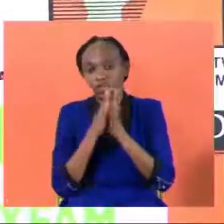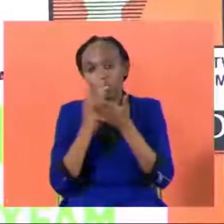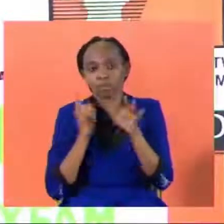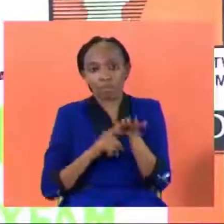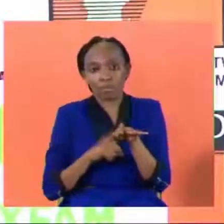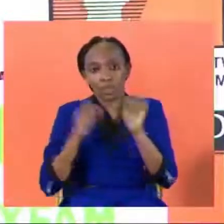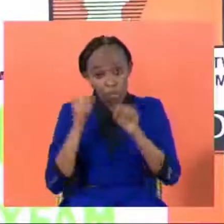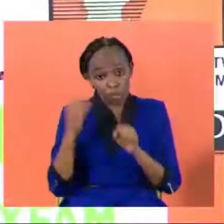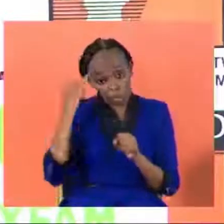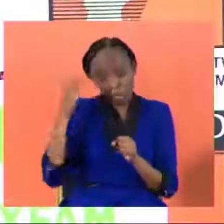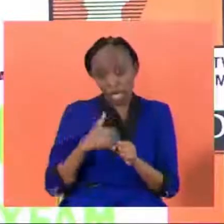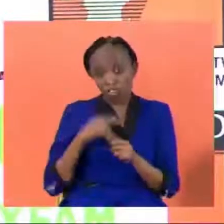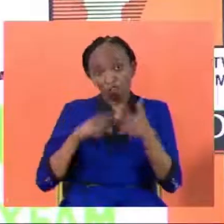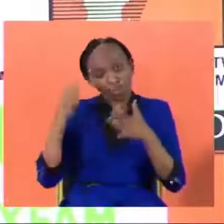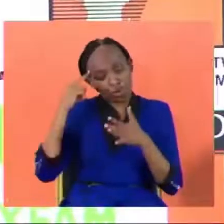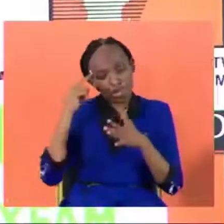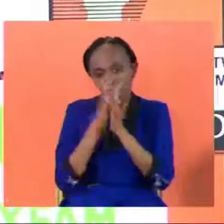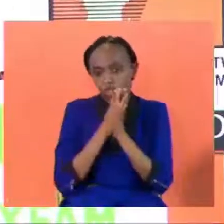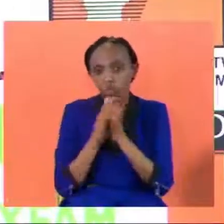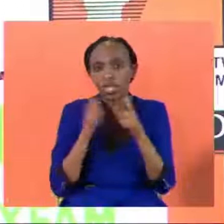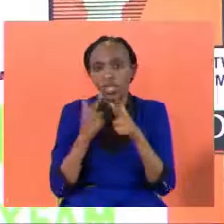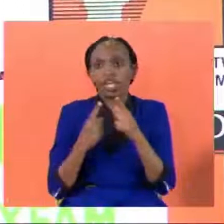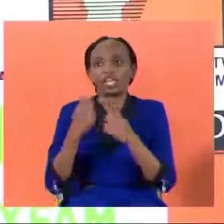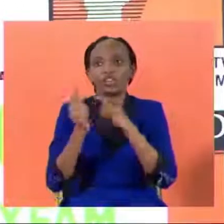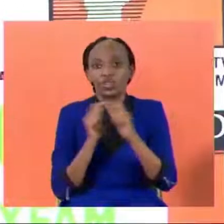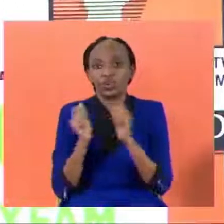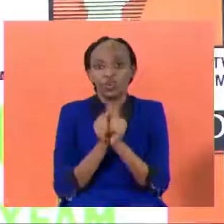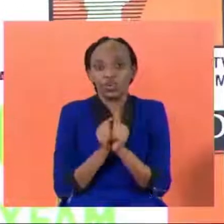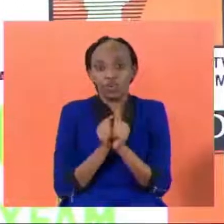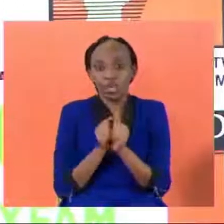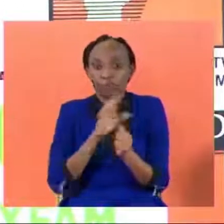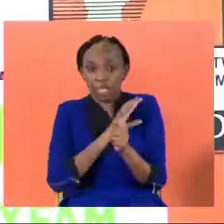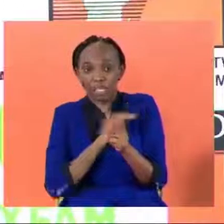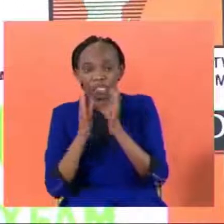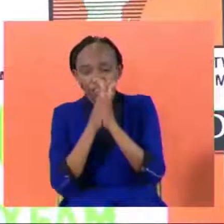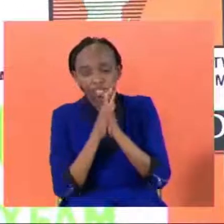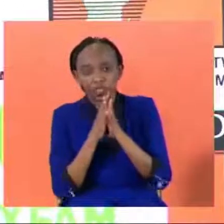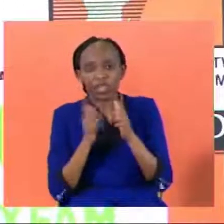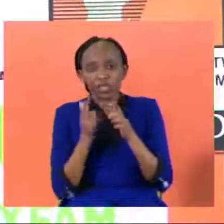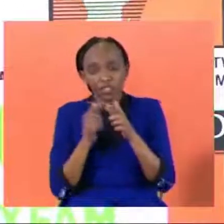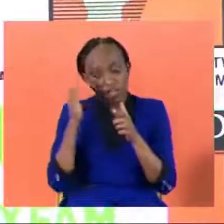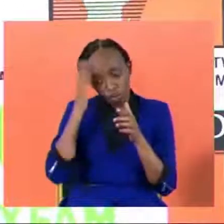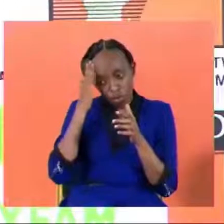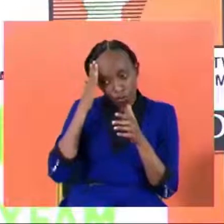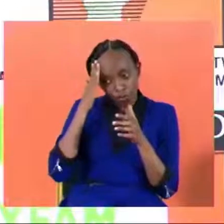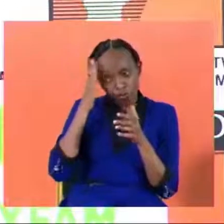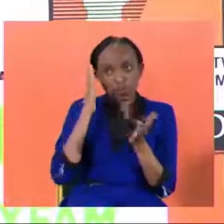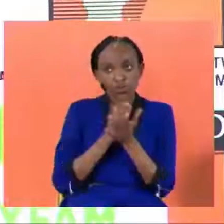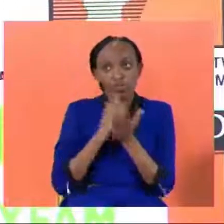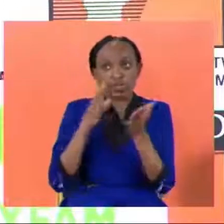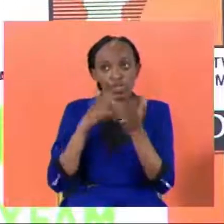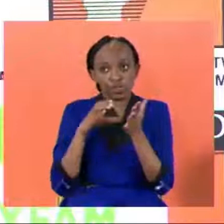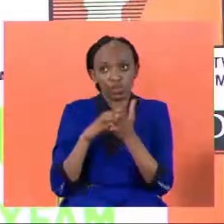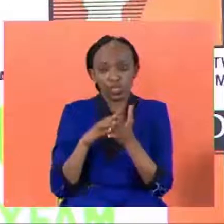have an idea of what you think the story is, and then you speak to the characters of the story, and you realize that actually the